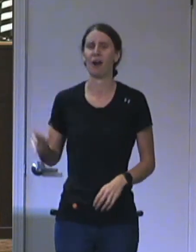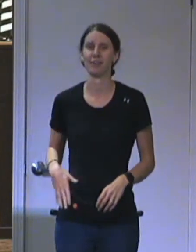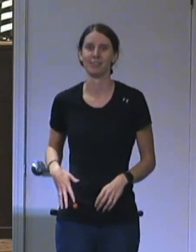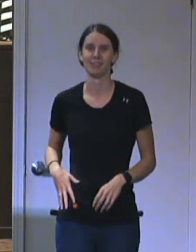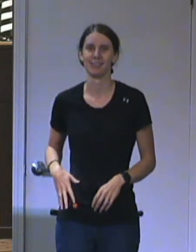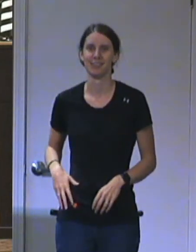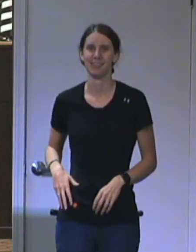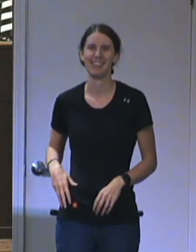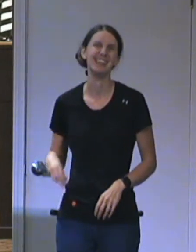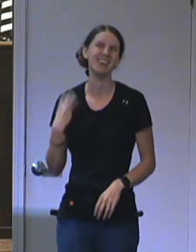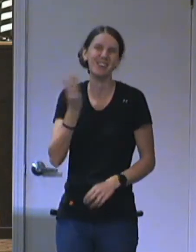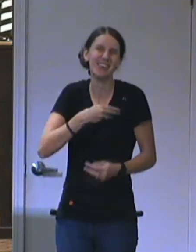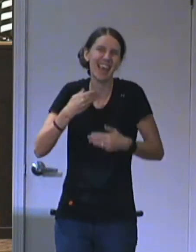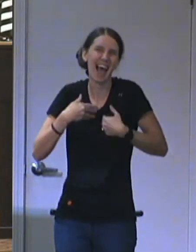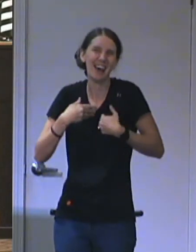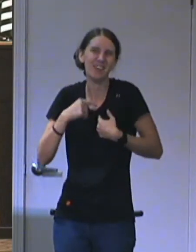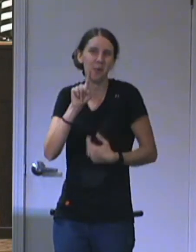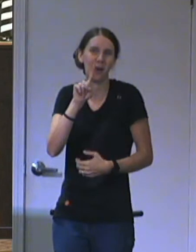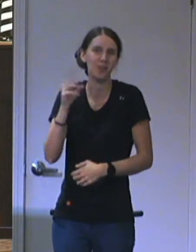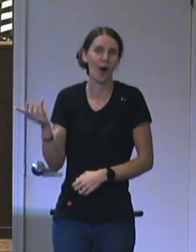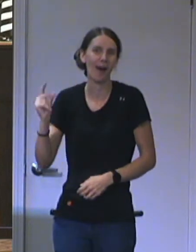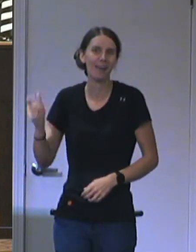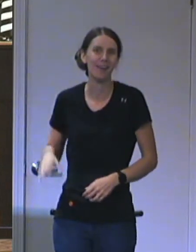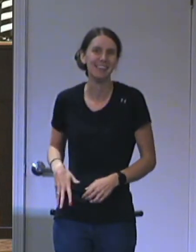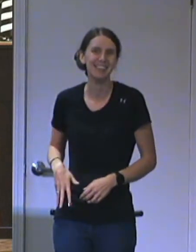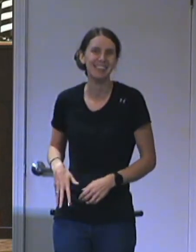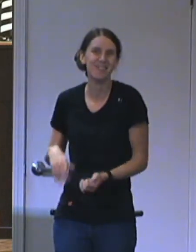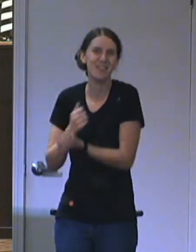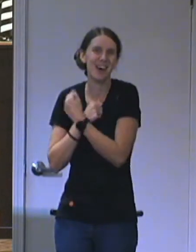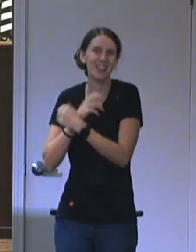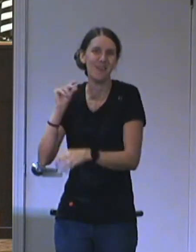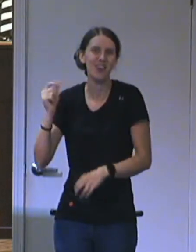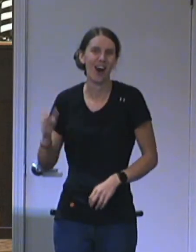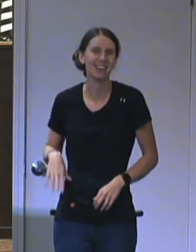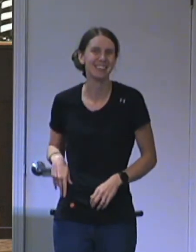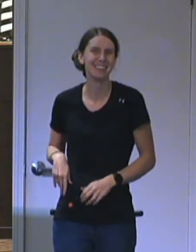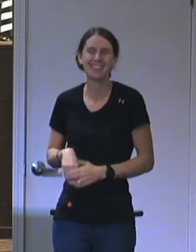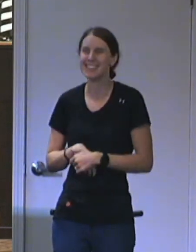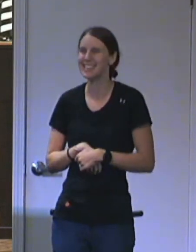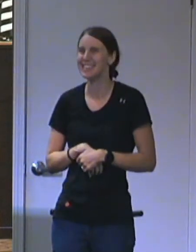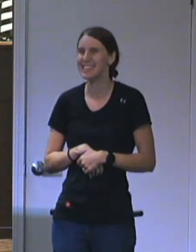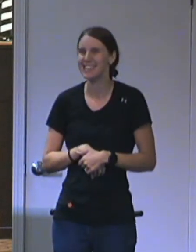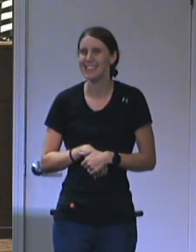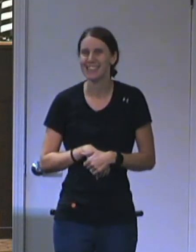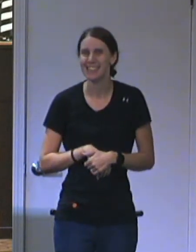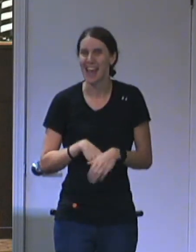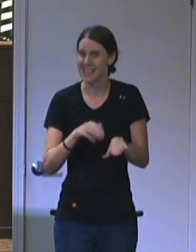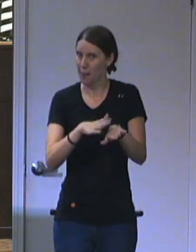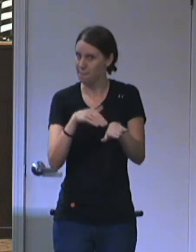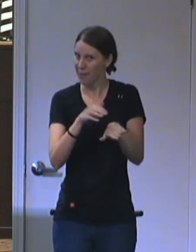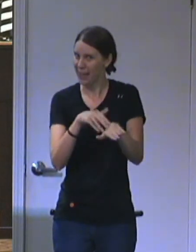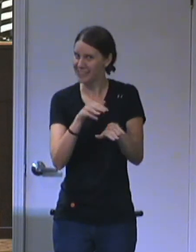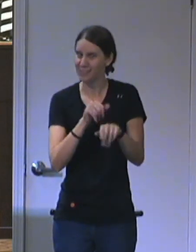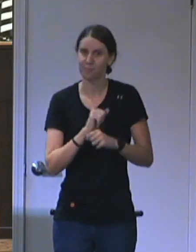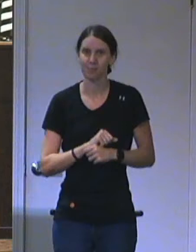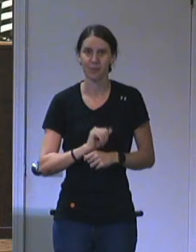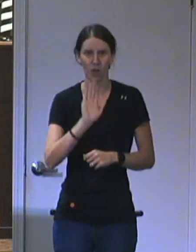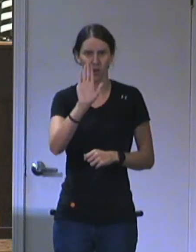lover. We have dogs, or we have a dog. We've had lots of dogs. You know, your dog